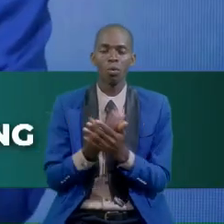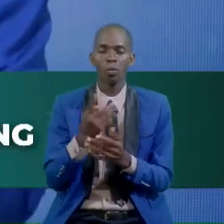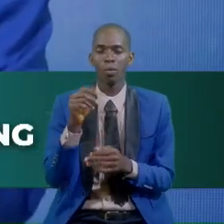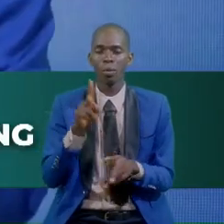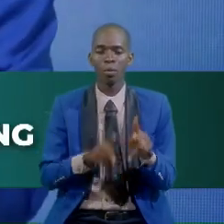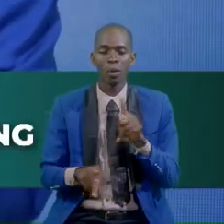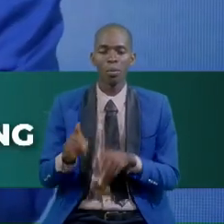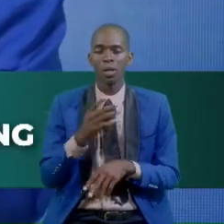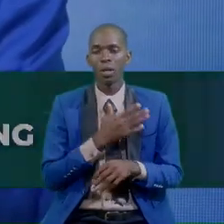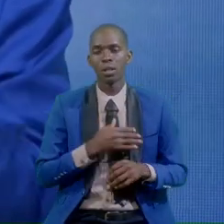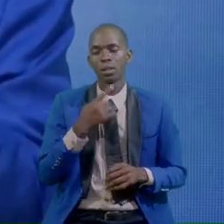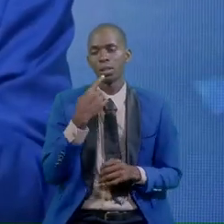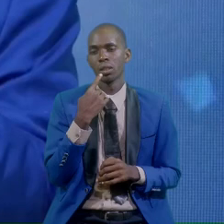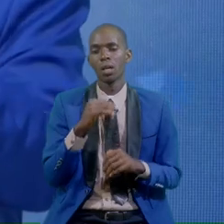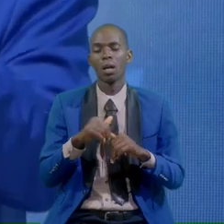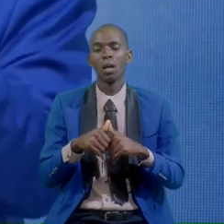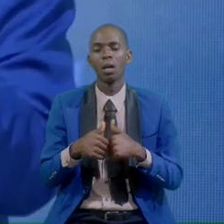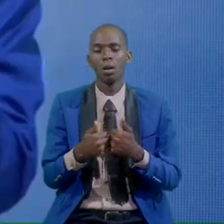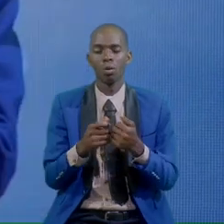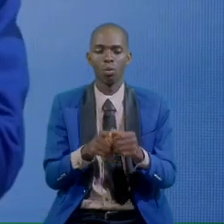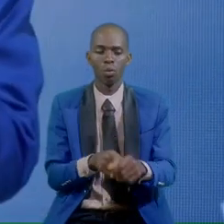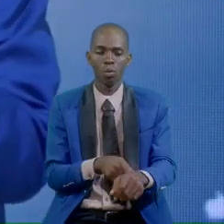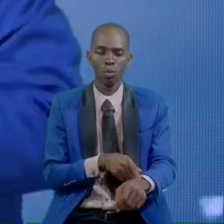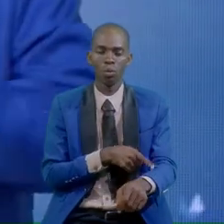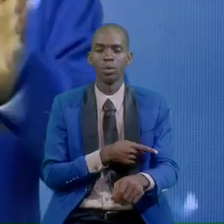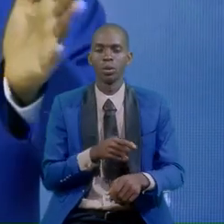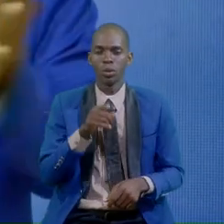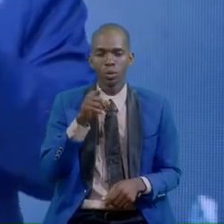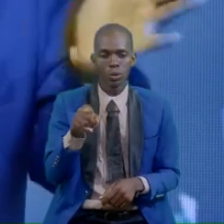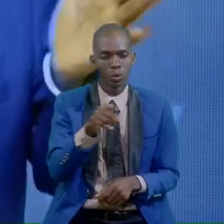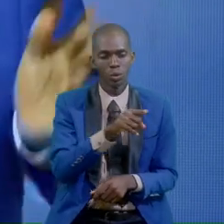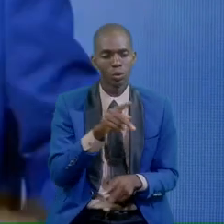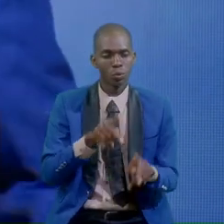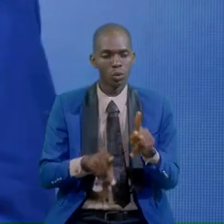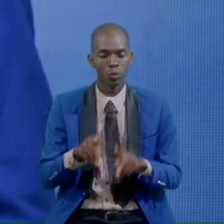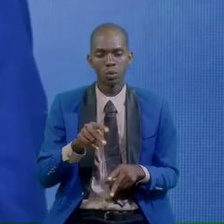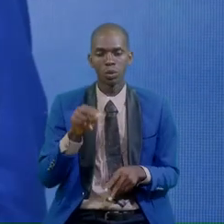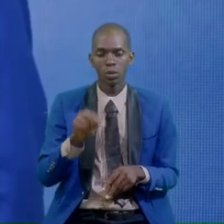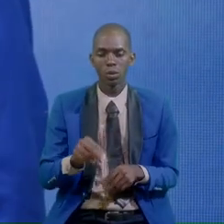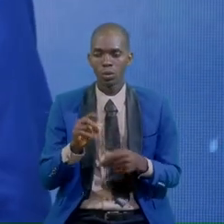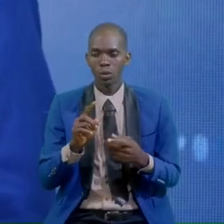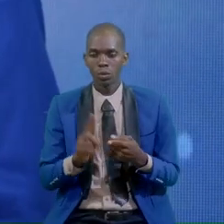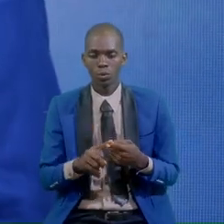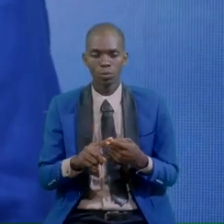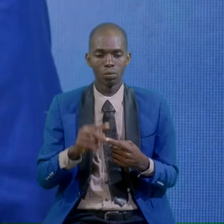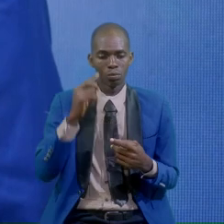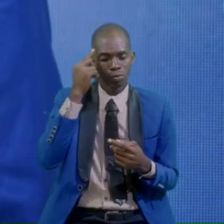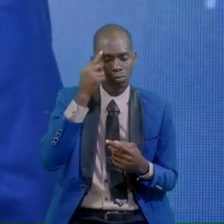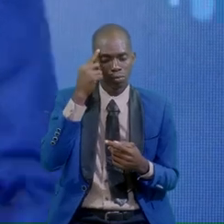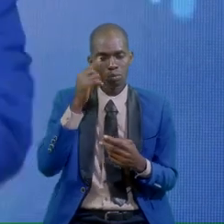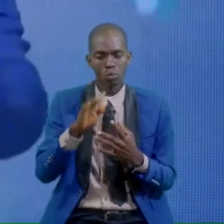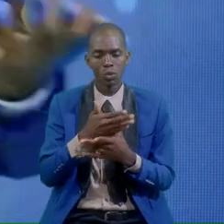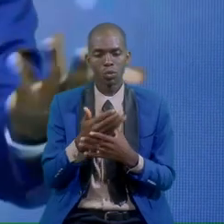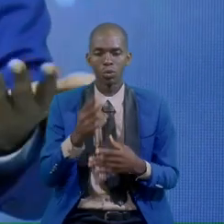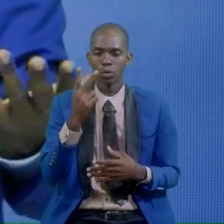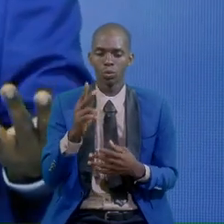said, how long halt ye between two opinions?